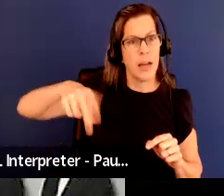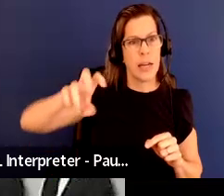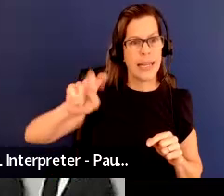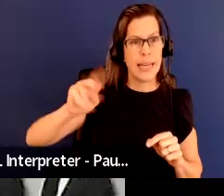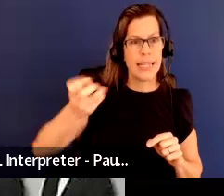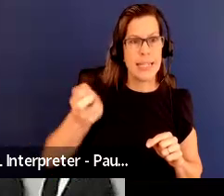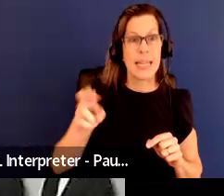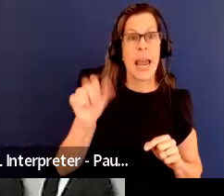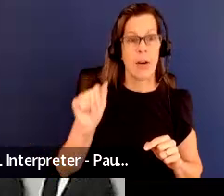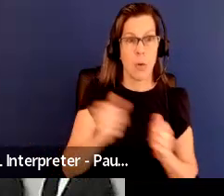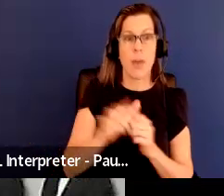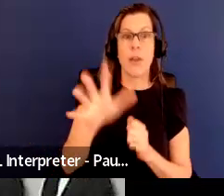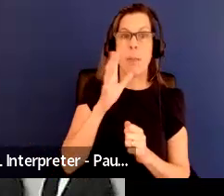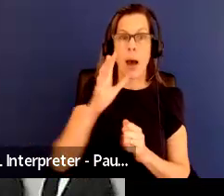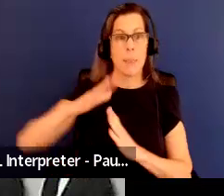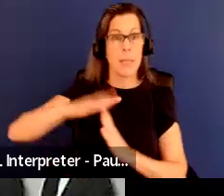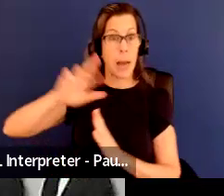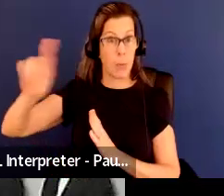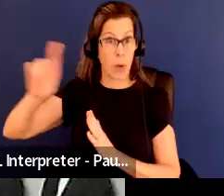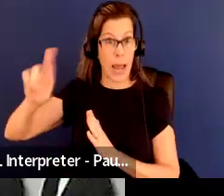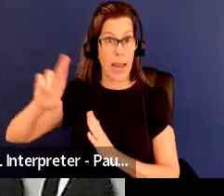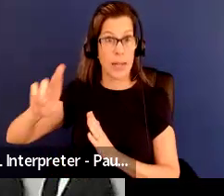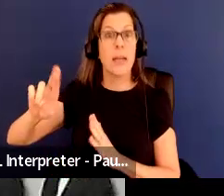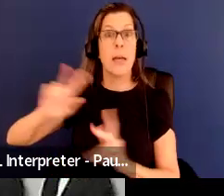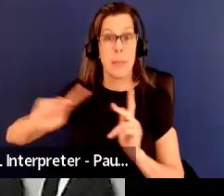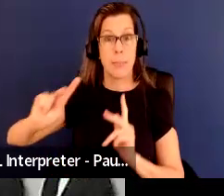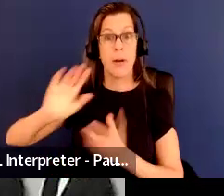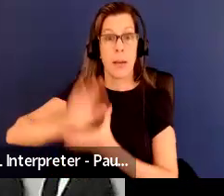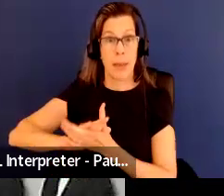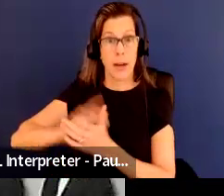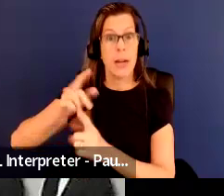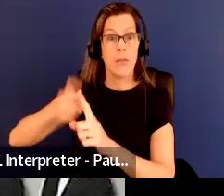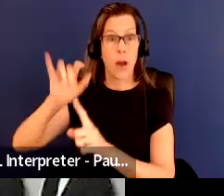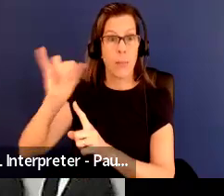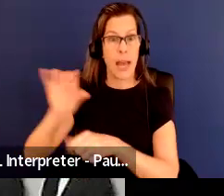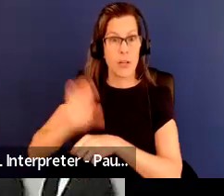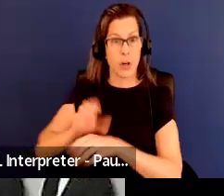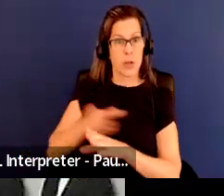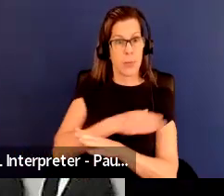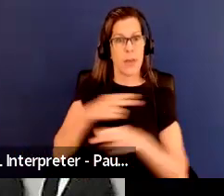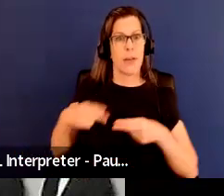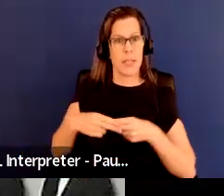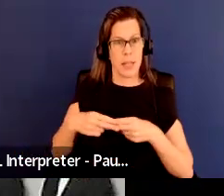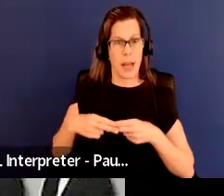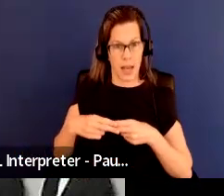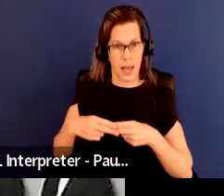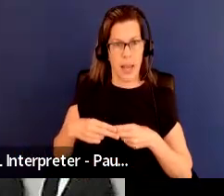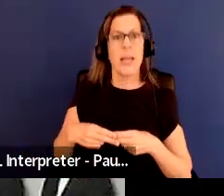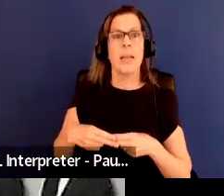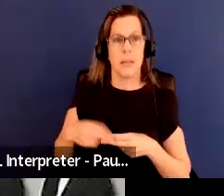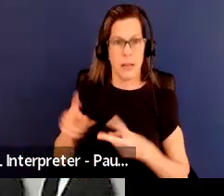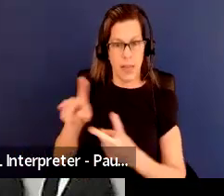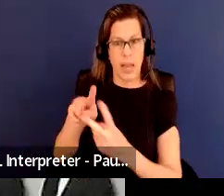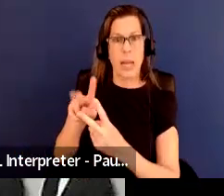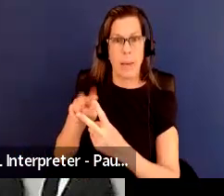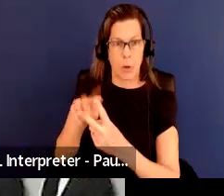the top right, the two people pictured that got married are actually from that church in the previous slide. Abel Moya and Juanita Chavez,